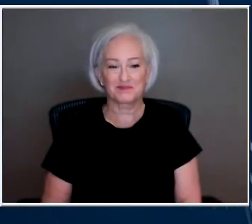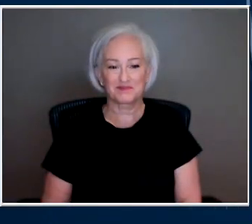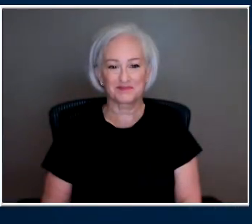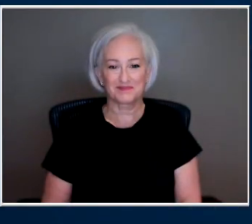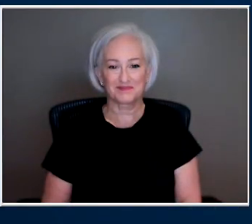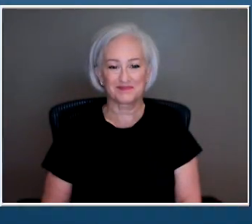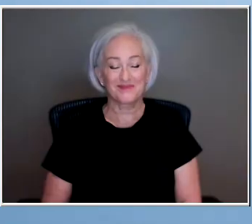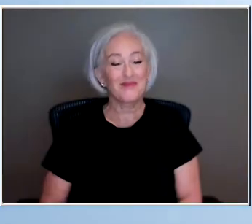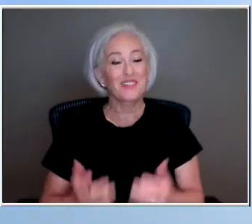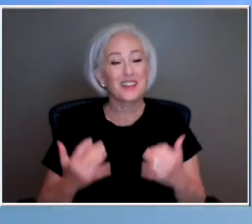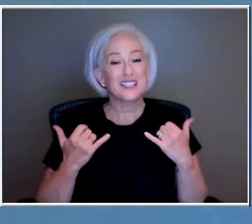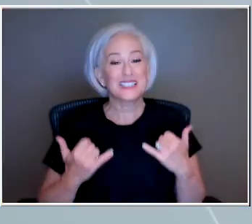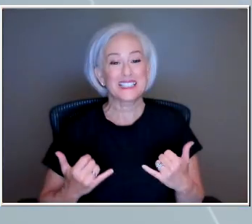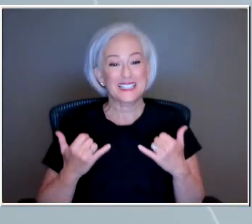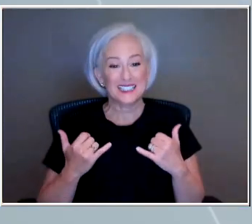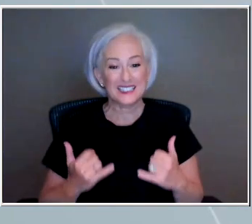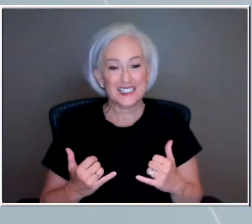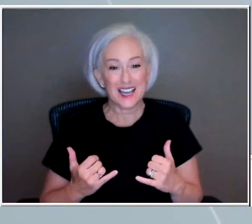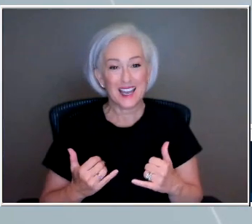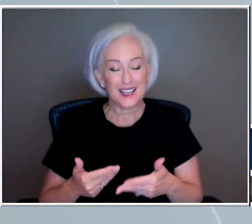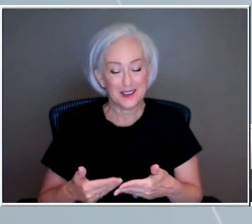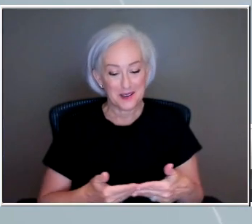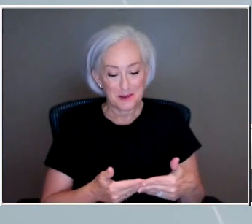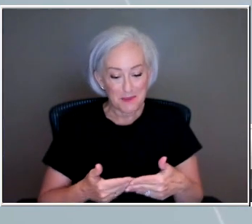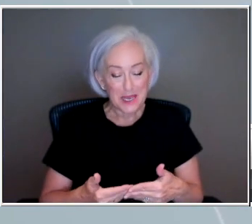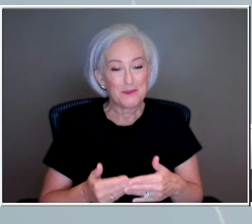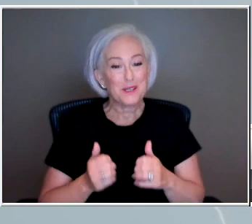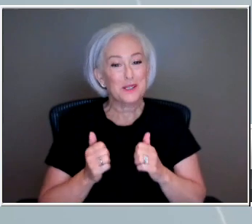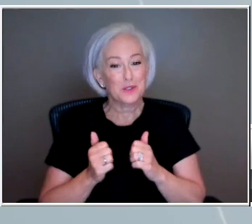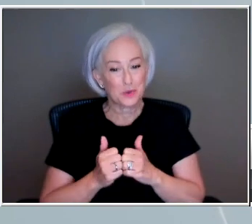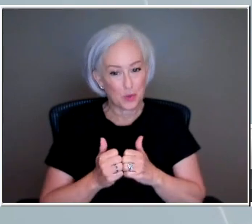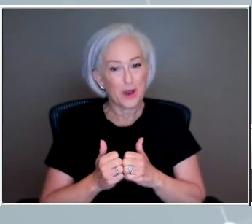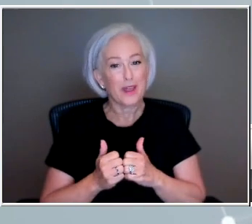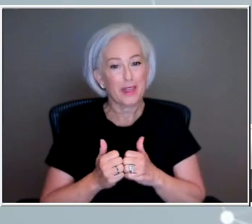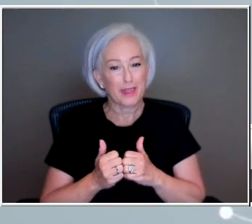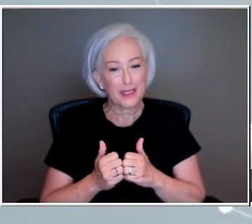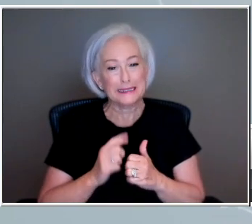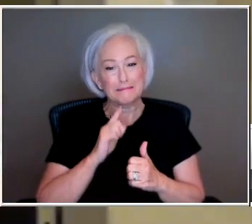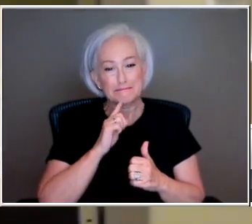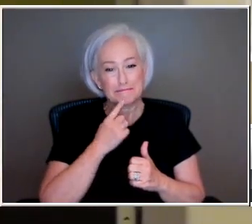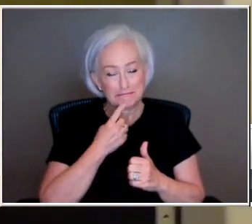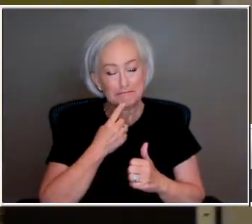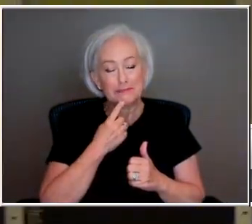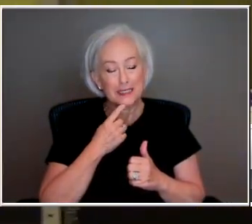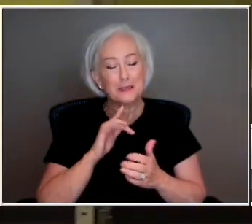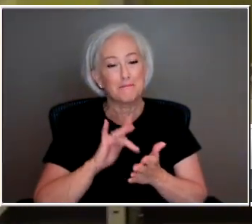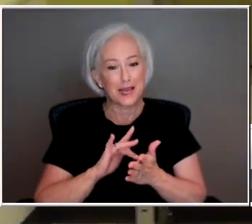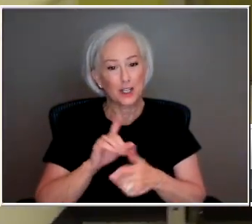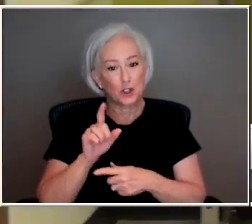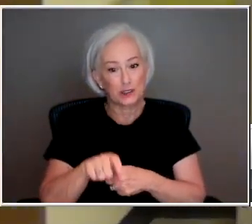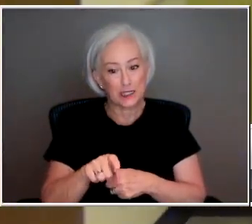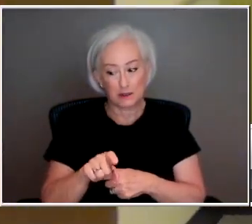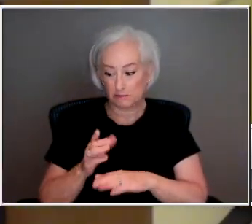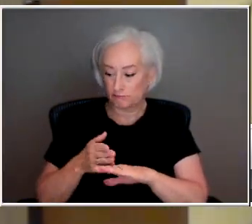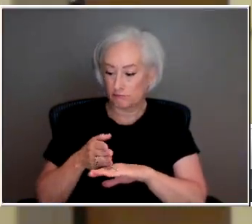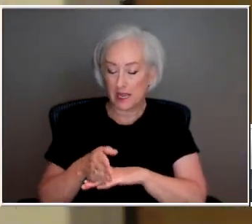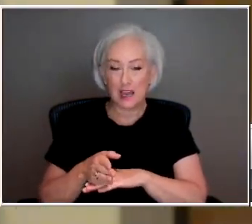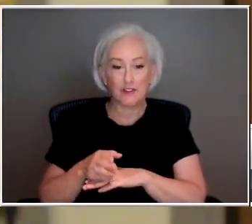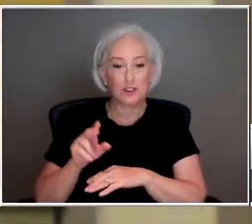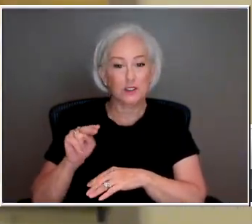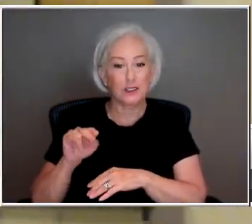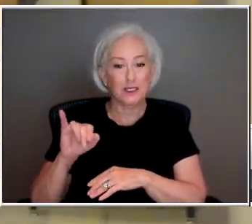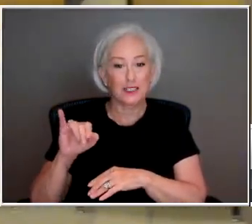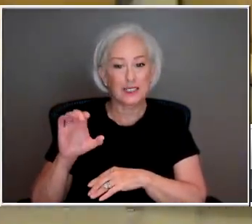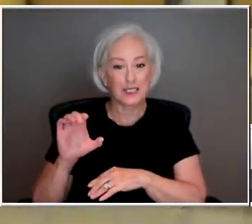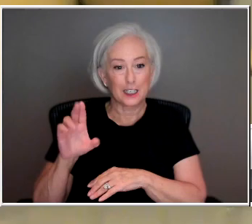Coming up today, tiny patients with big medical needs. But what do babies need after the NICU? See how one program is adding a